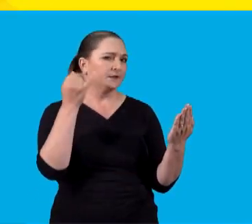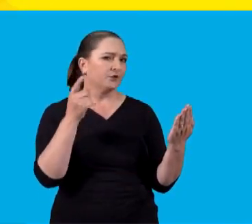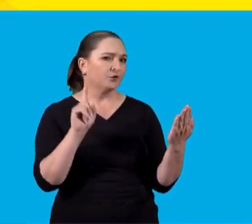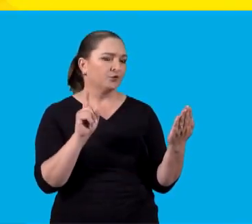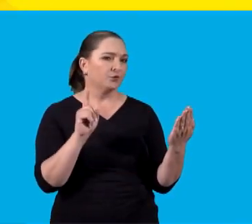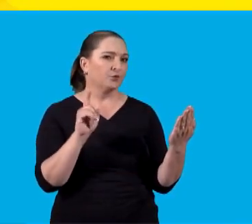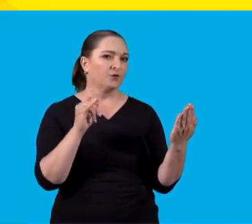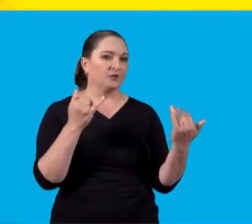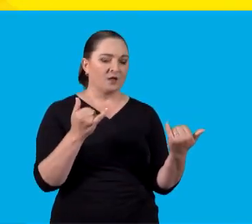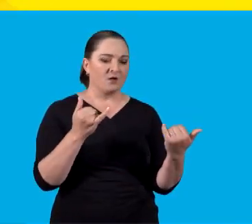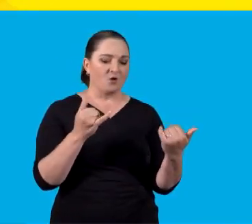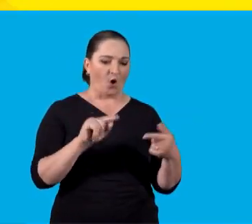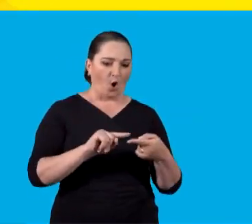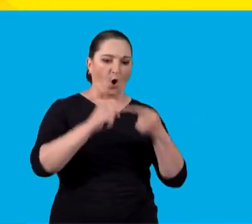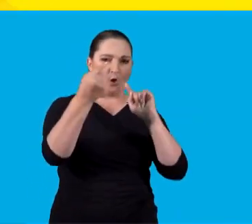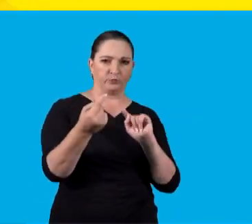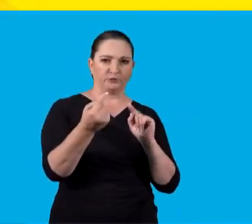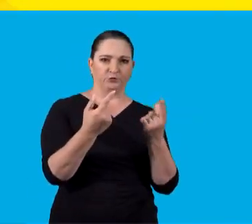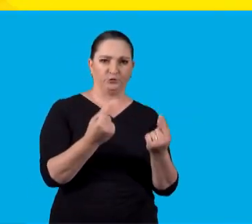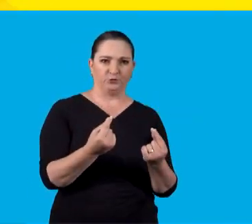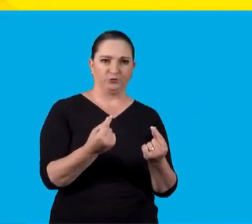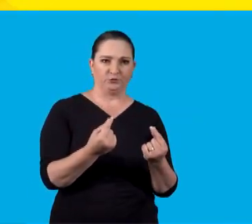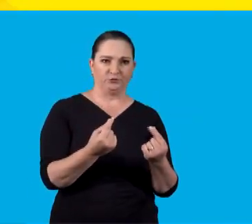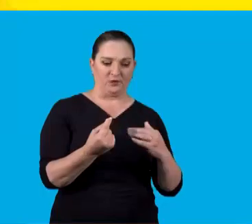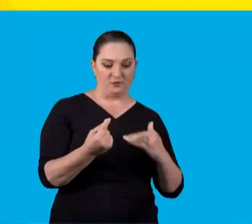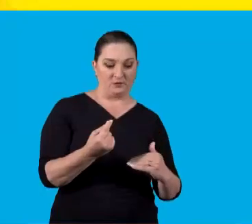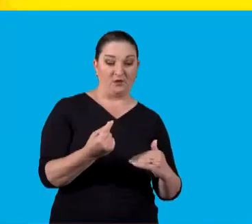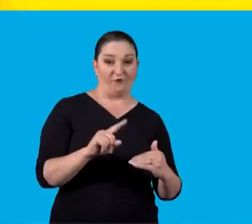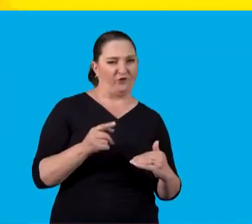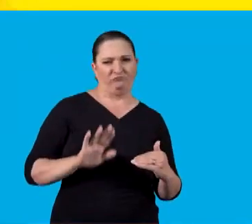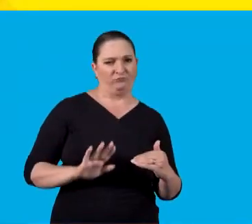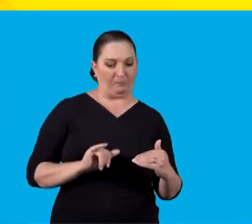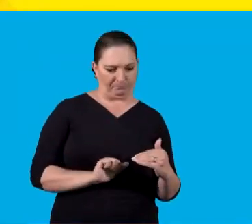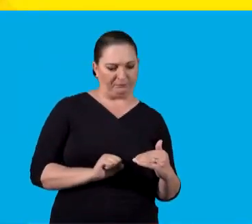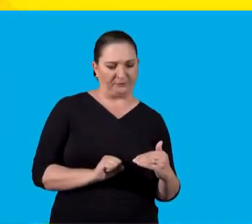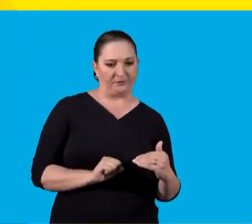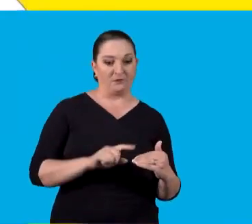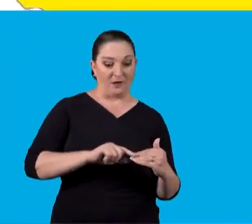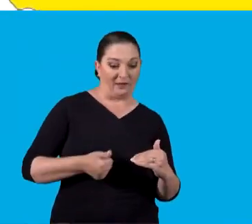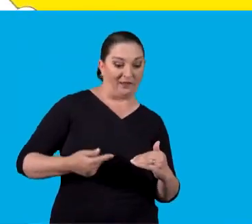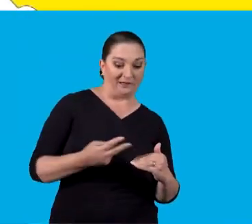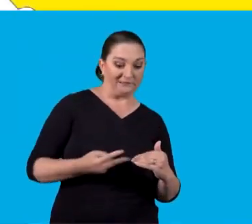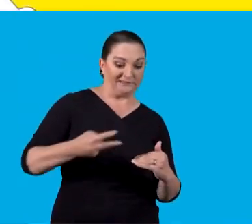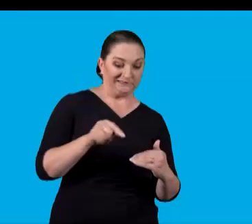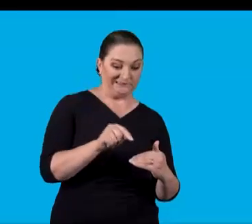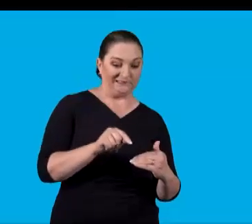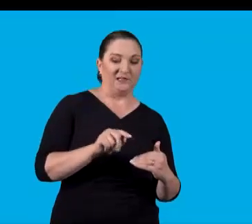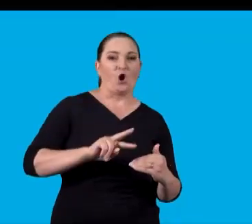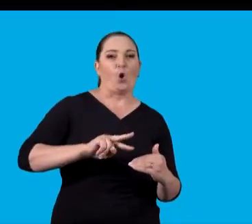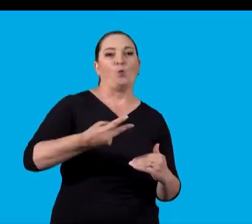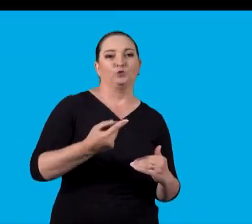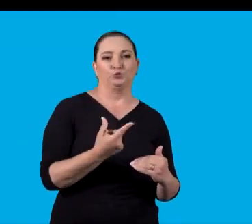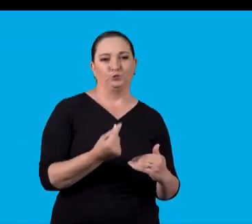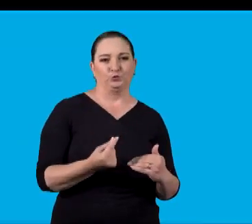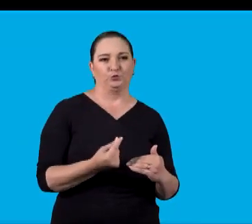idea is you reverse the sign of the second amount, not the first one, the second amount. So the 56.5, we're